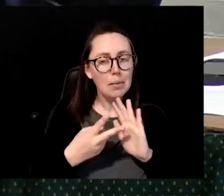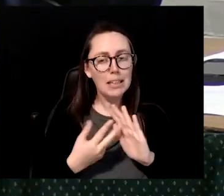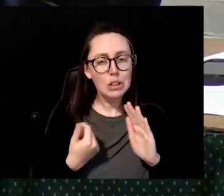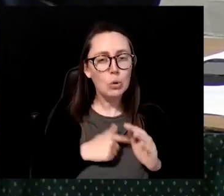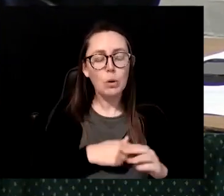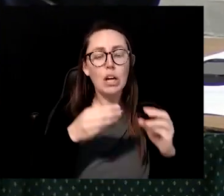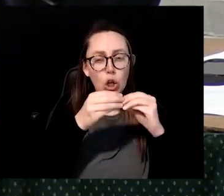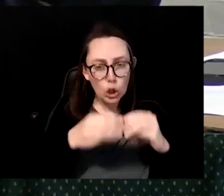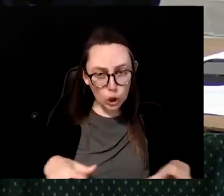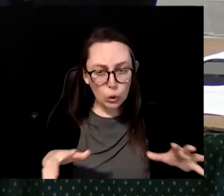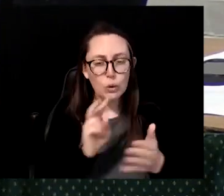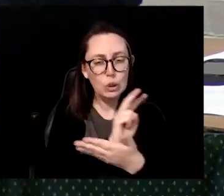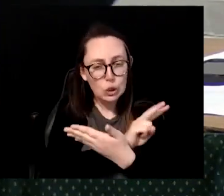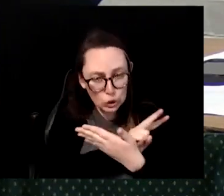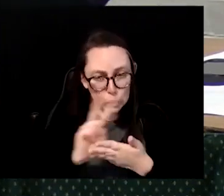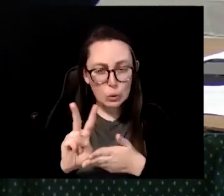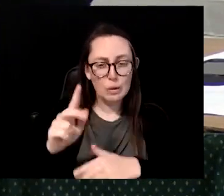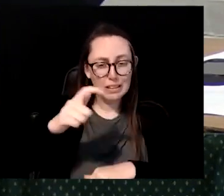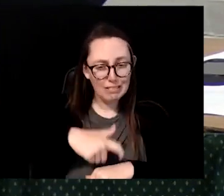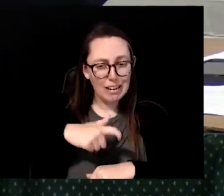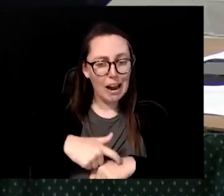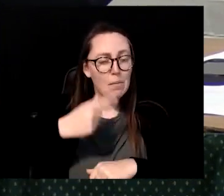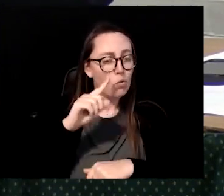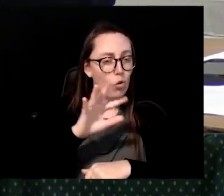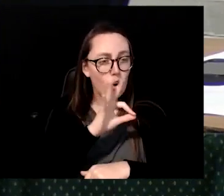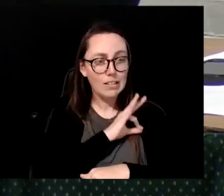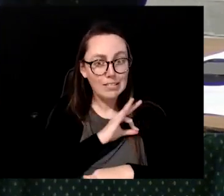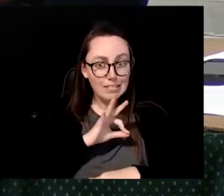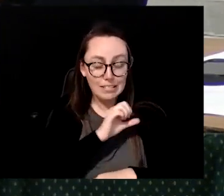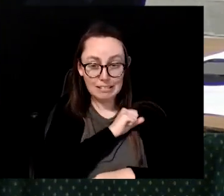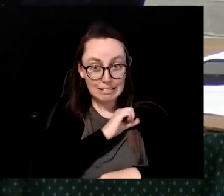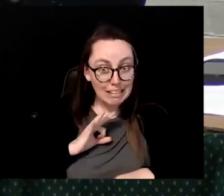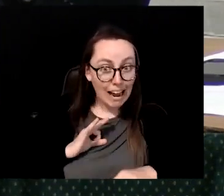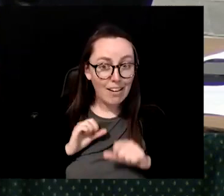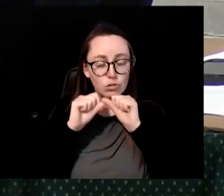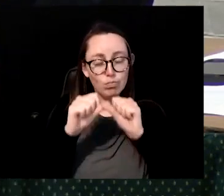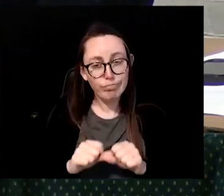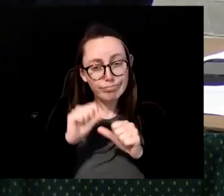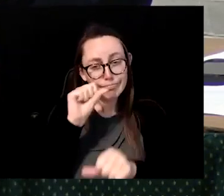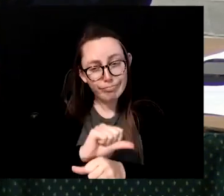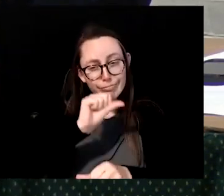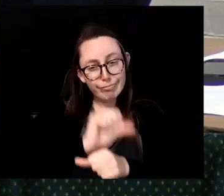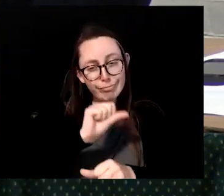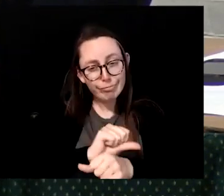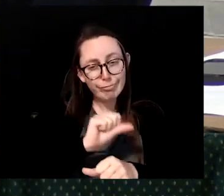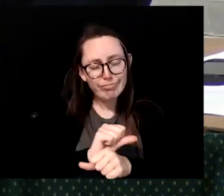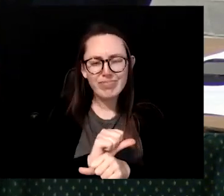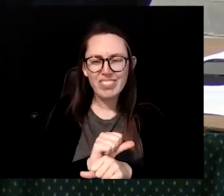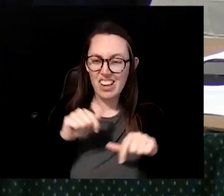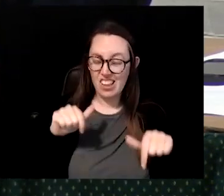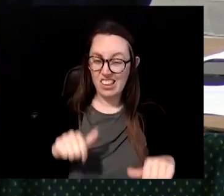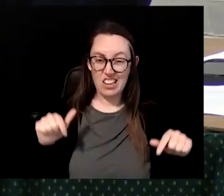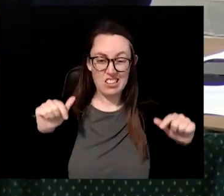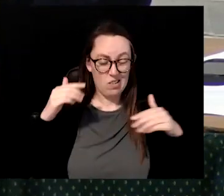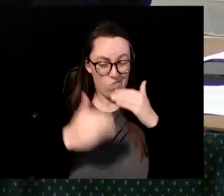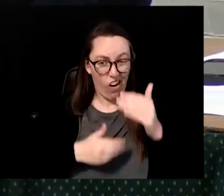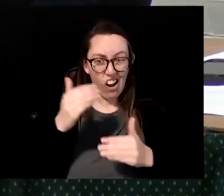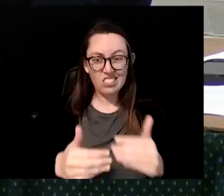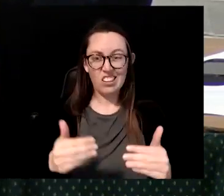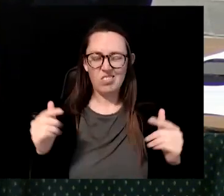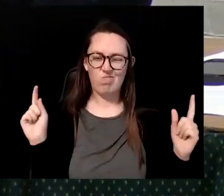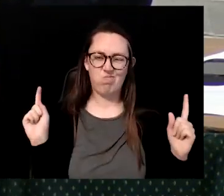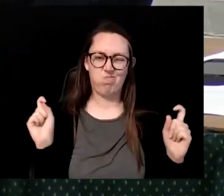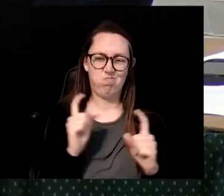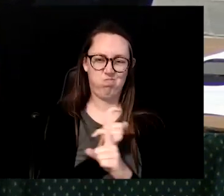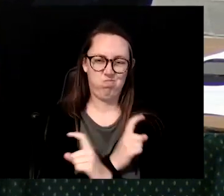time um to continue to move this process forward it's a process that is complex and the term manager's office